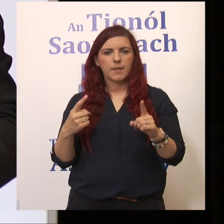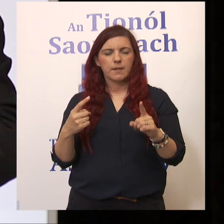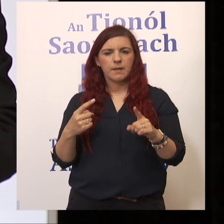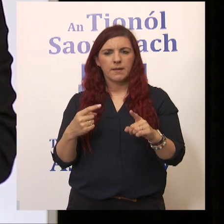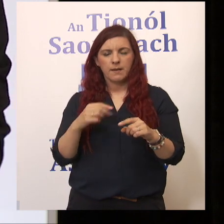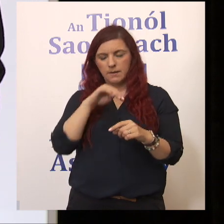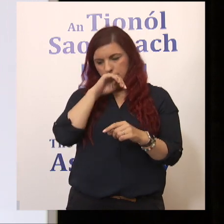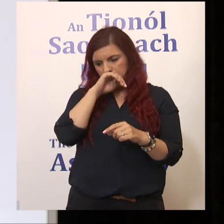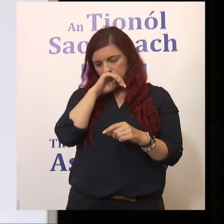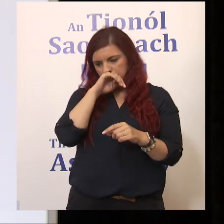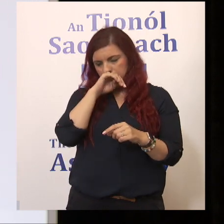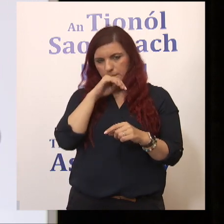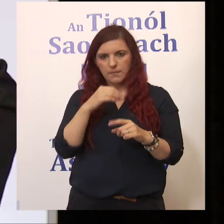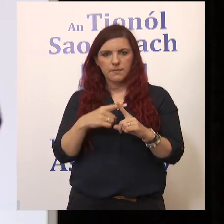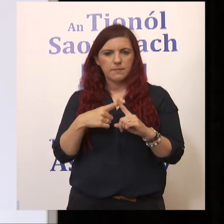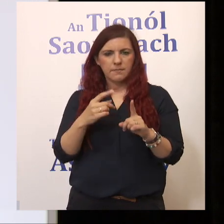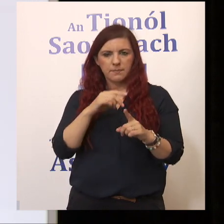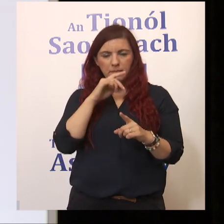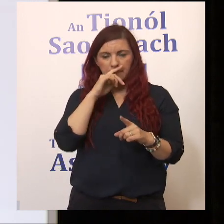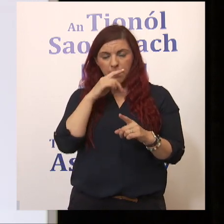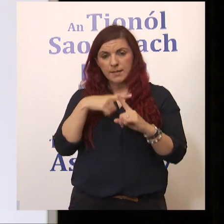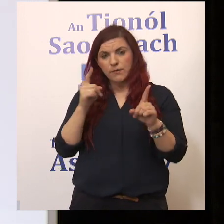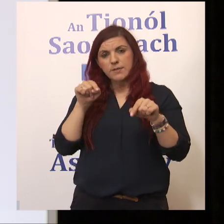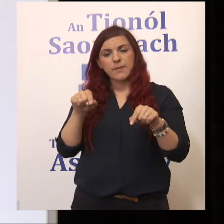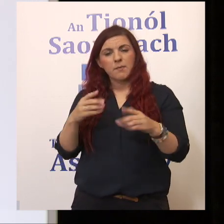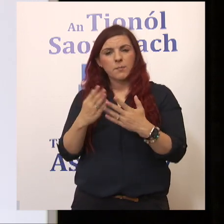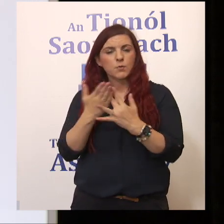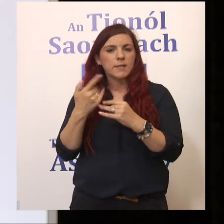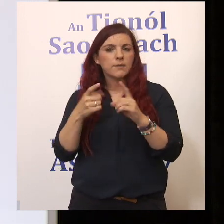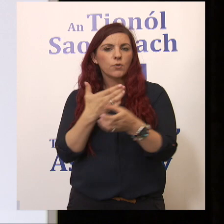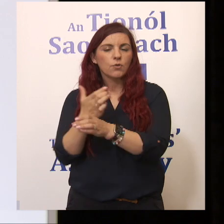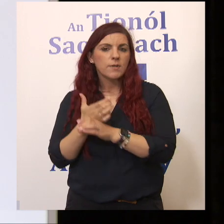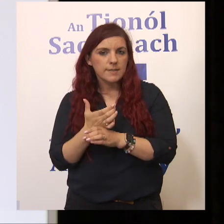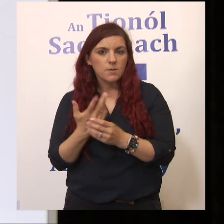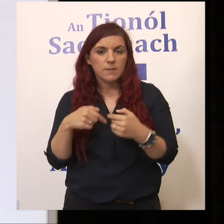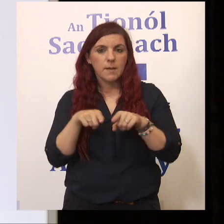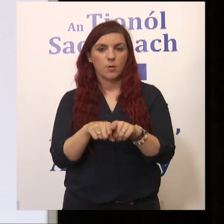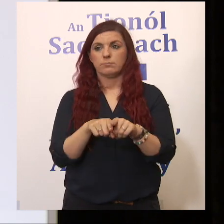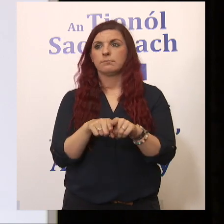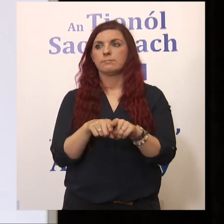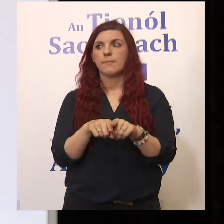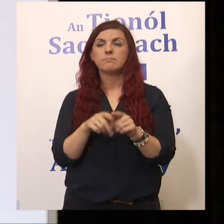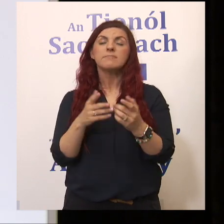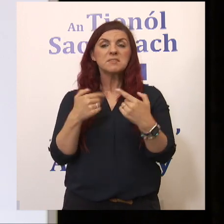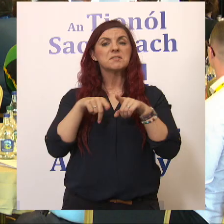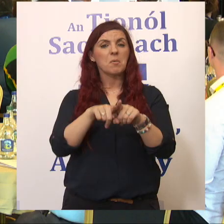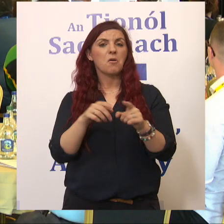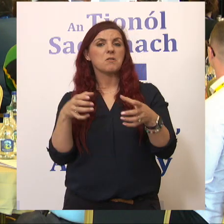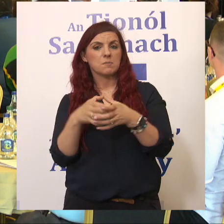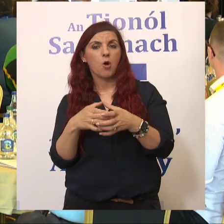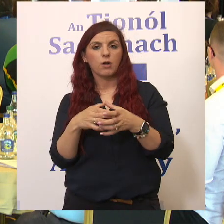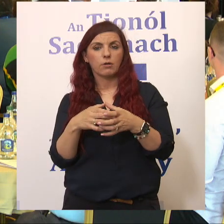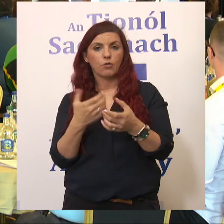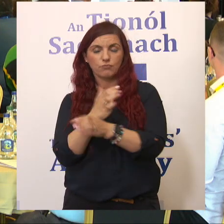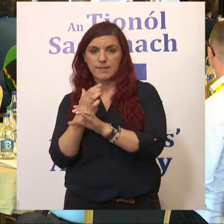between different countries, including similarly smaller sized countries.